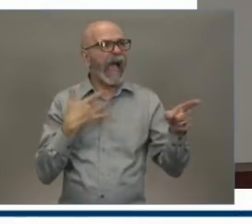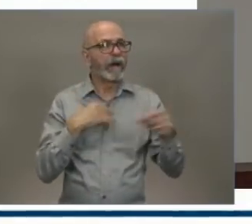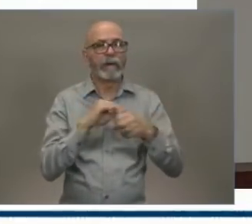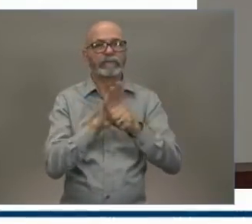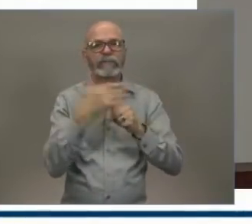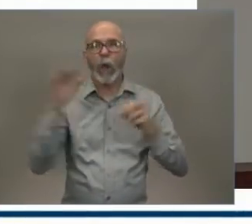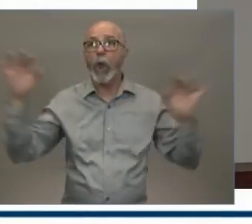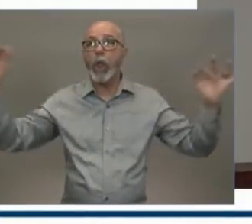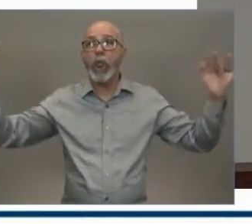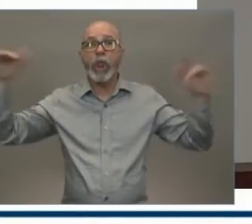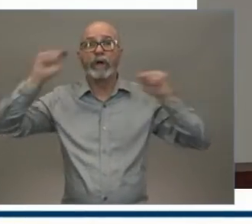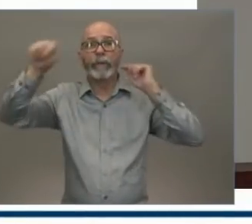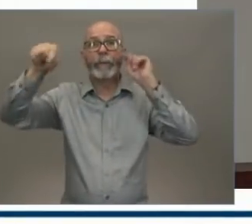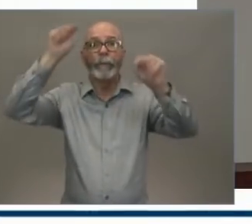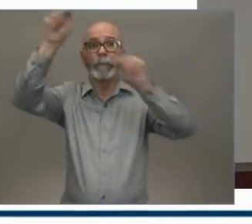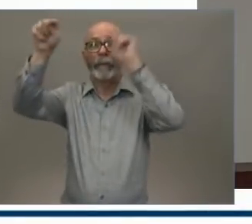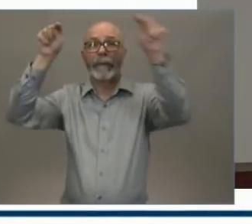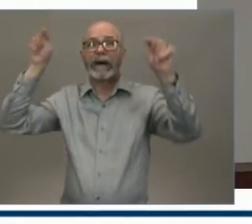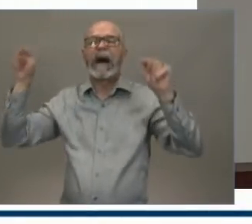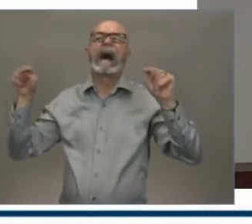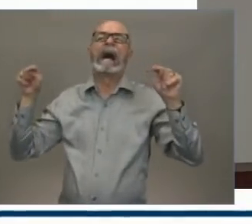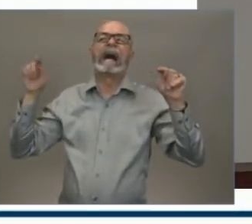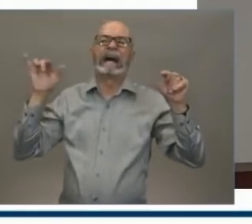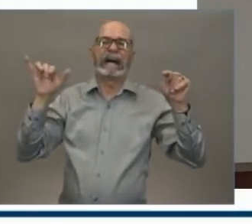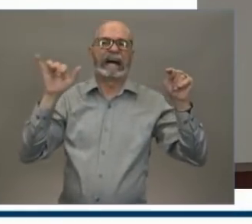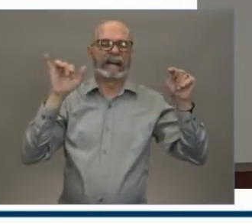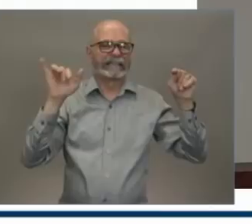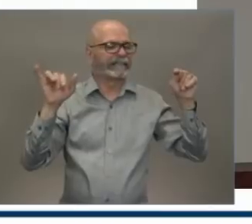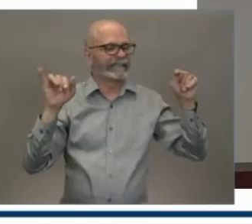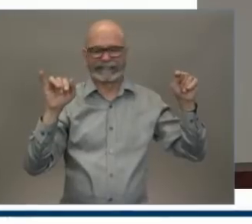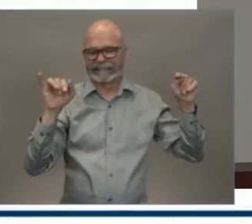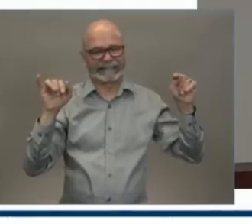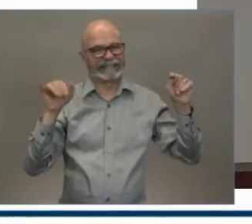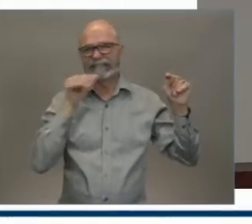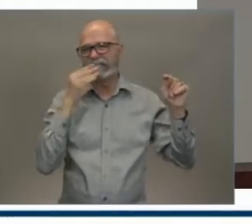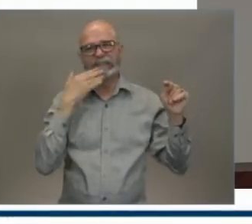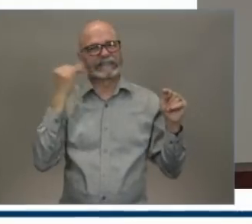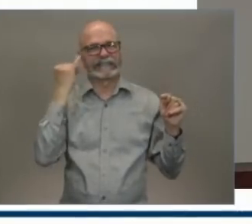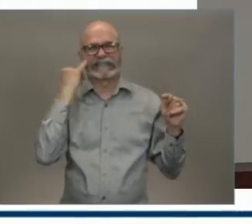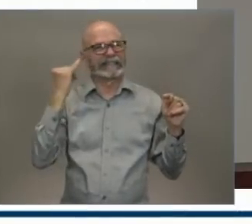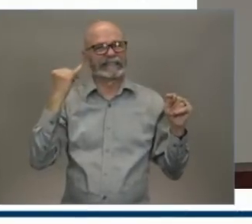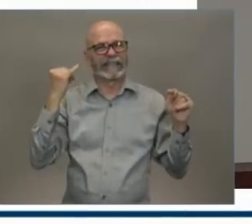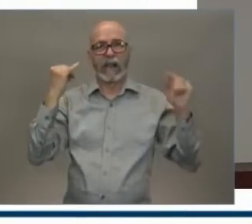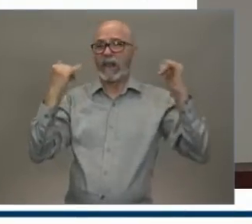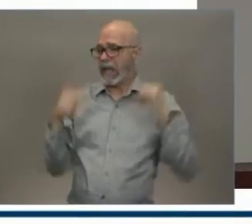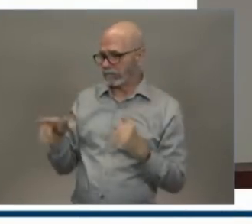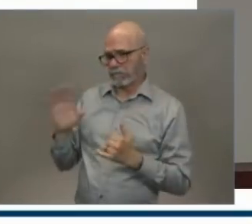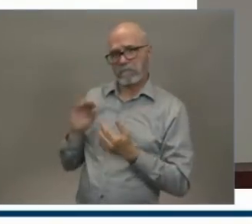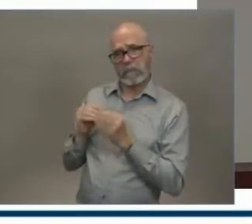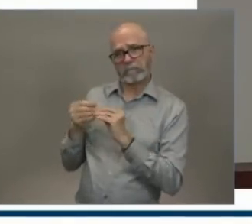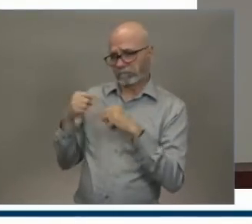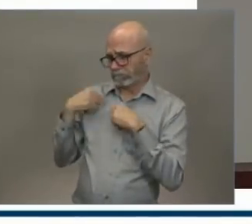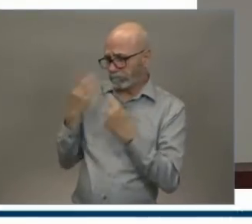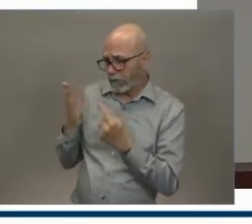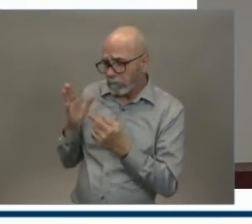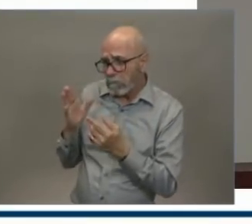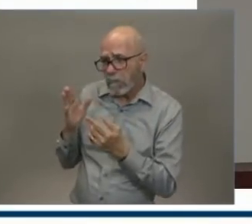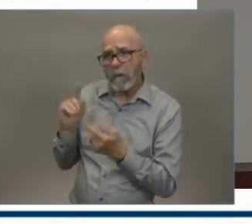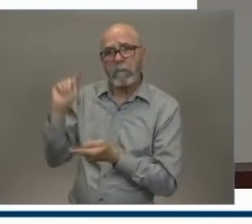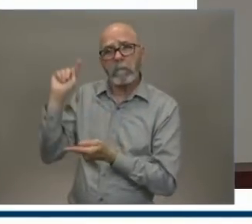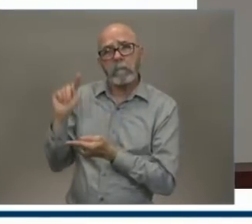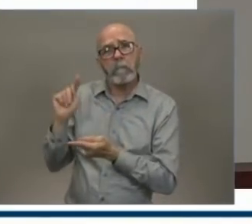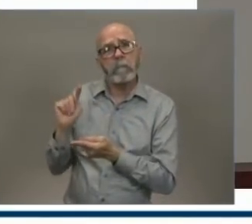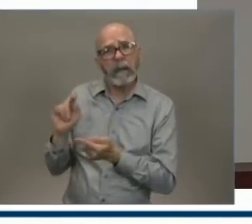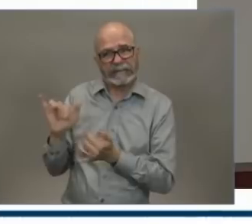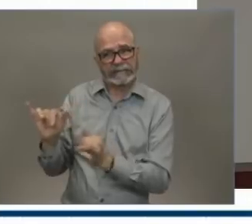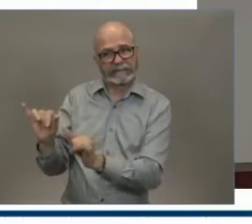we need to continue to focus on what's gotten us been successful so far. So I'm just going to remind people